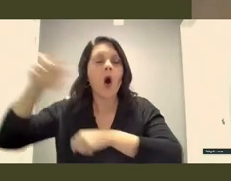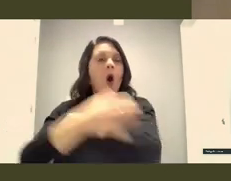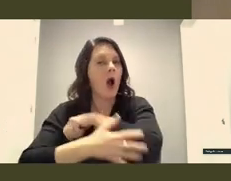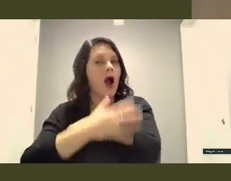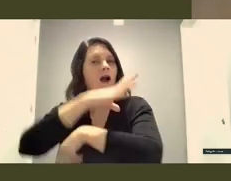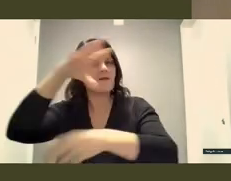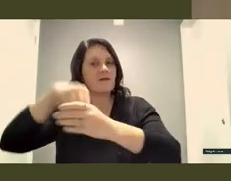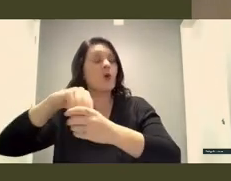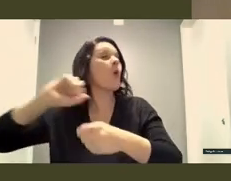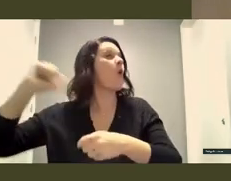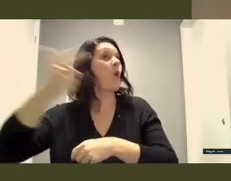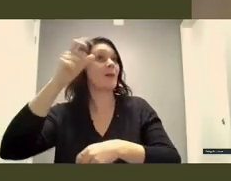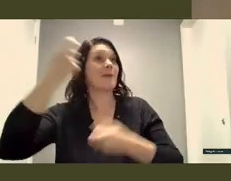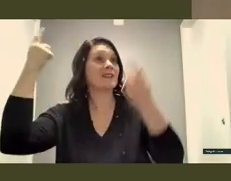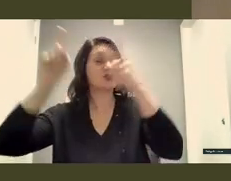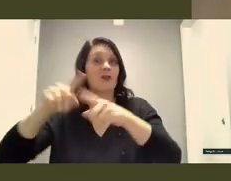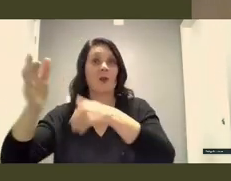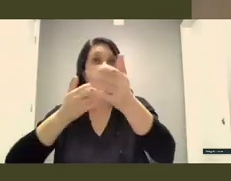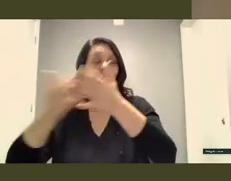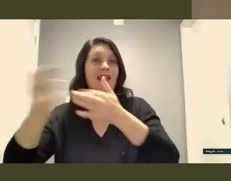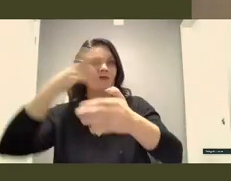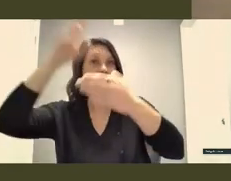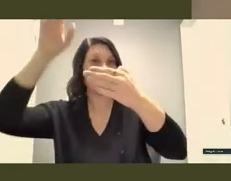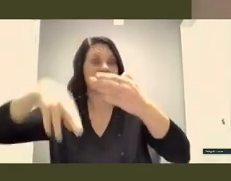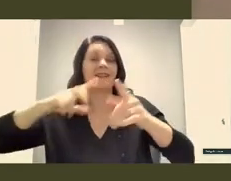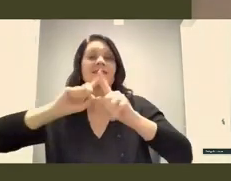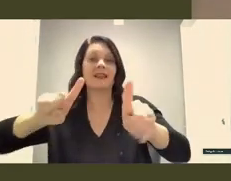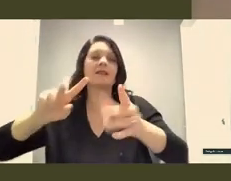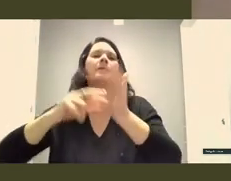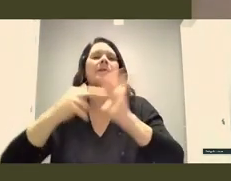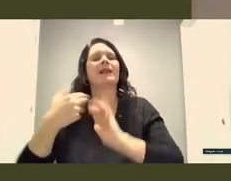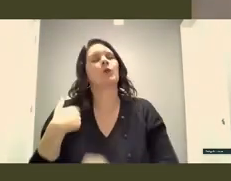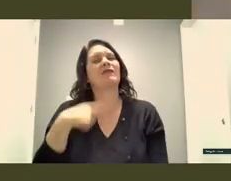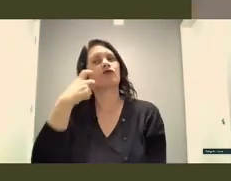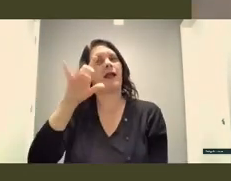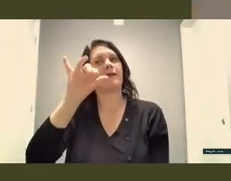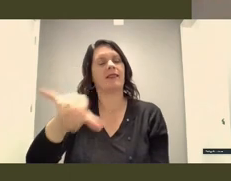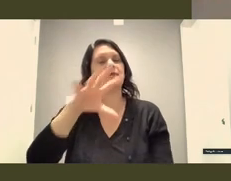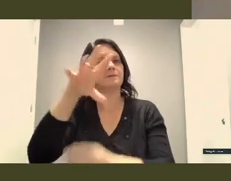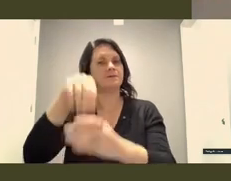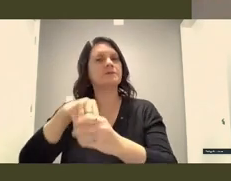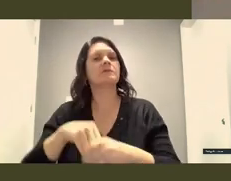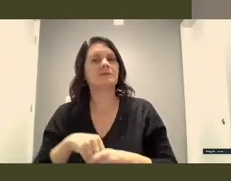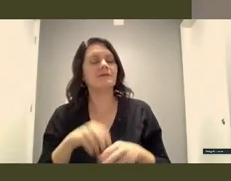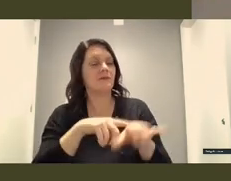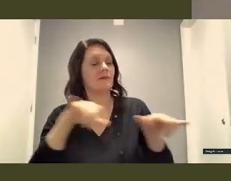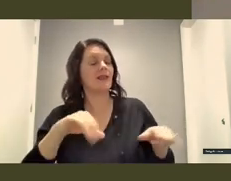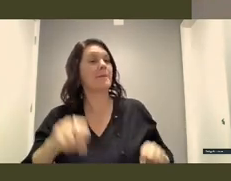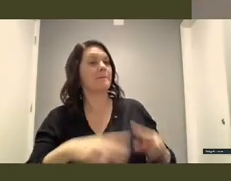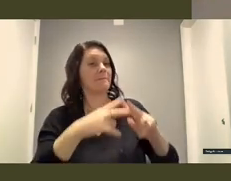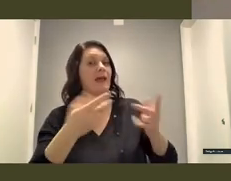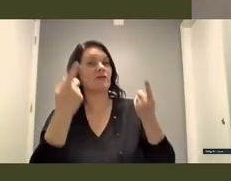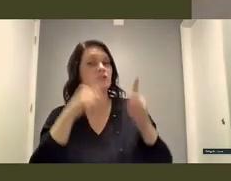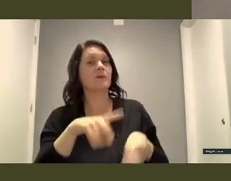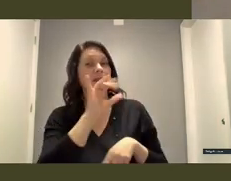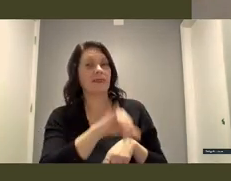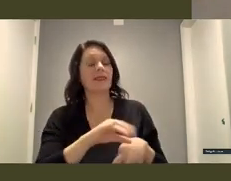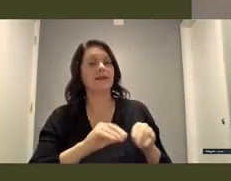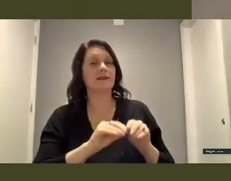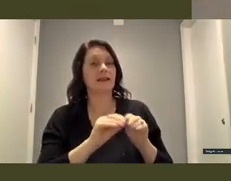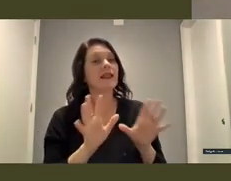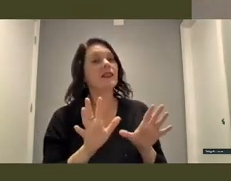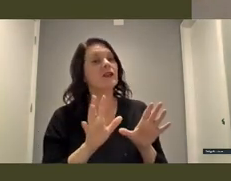to agree to whatever comes out as a decision. So we need to recognize that. But at the same time, the Paris Agreement has set these very clear modalities for things to